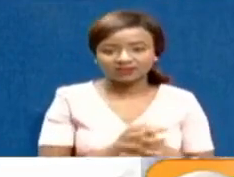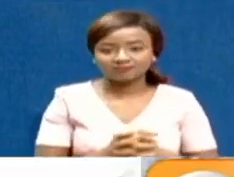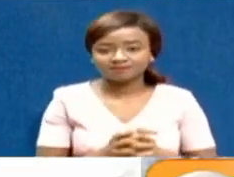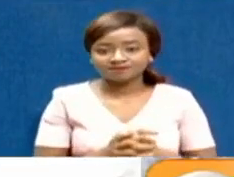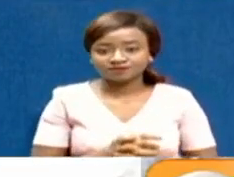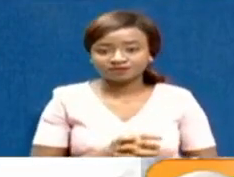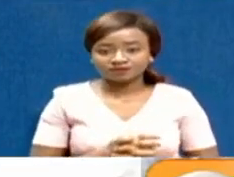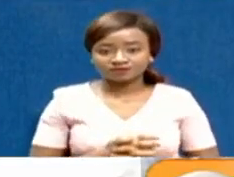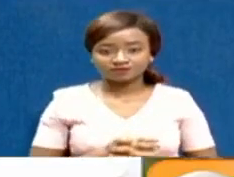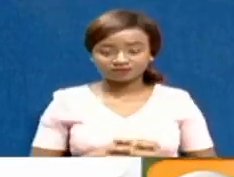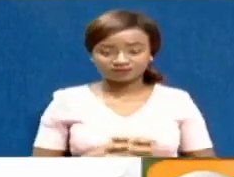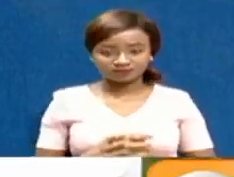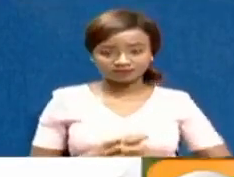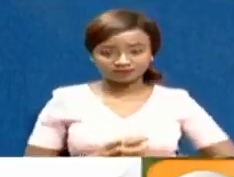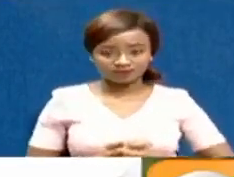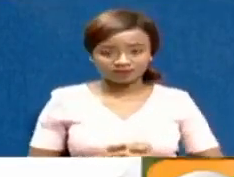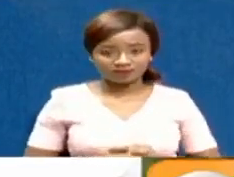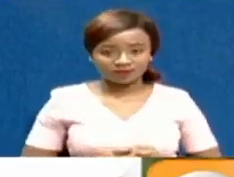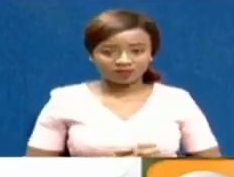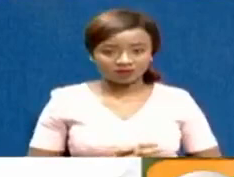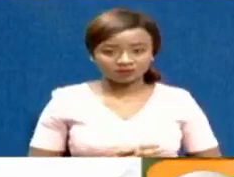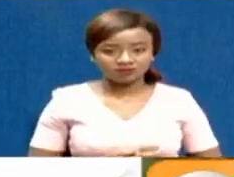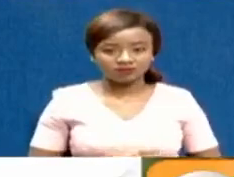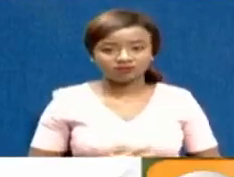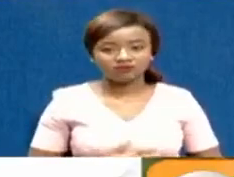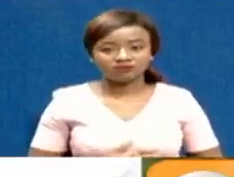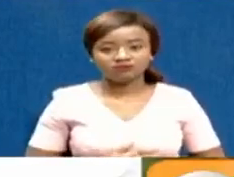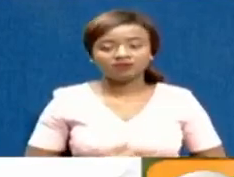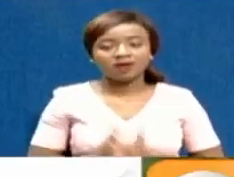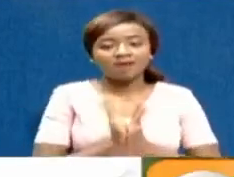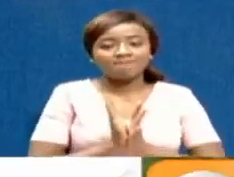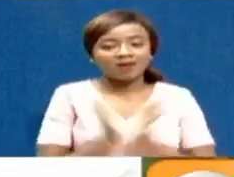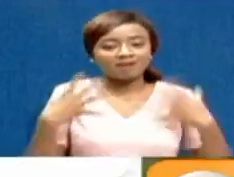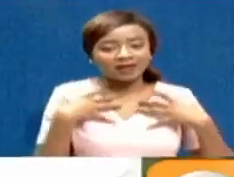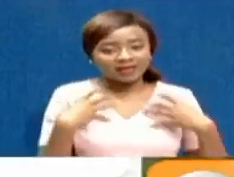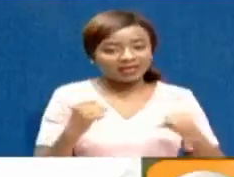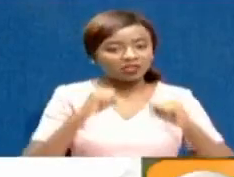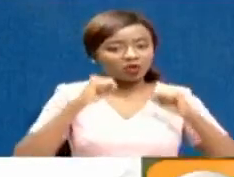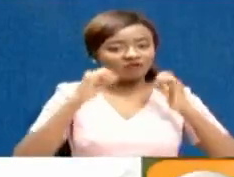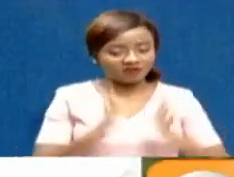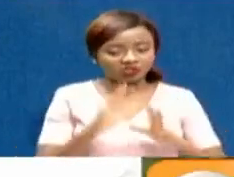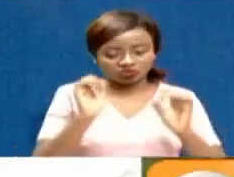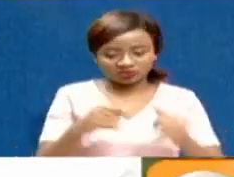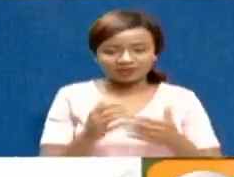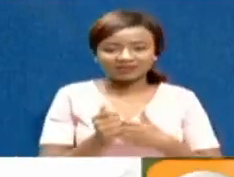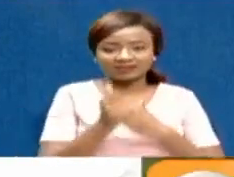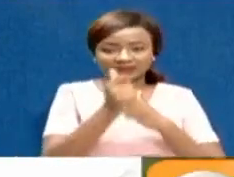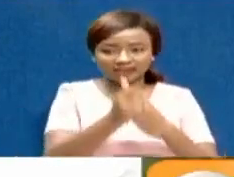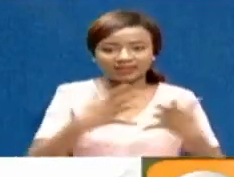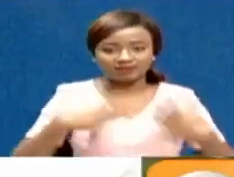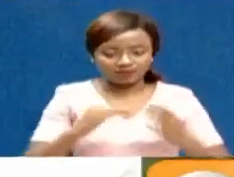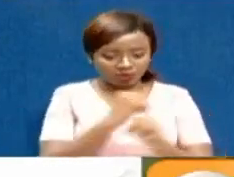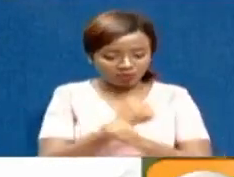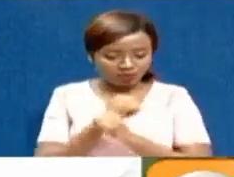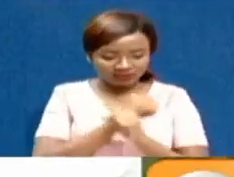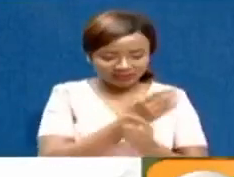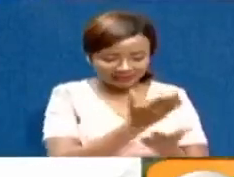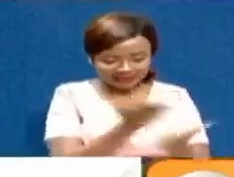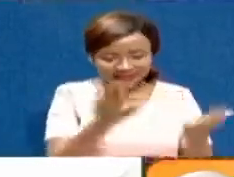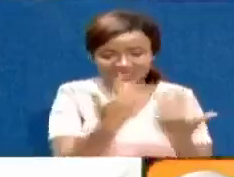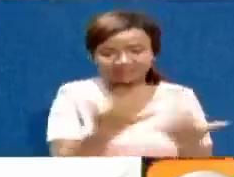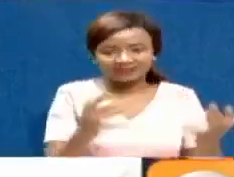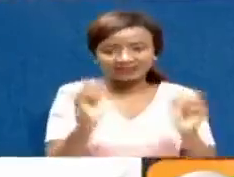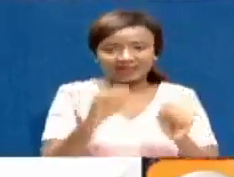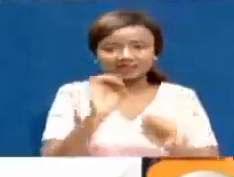are incinerated for the biomedical waste. But as I said, public health officials are going to guide on this to ensure that these things are incinerated